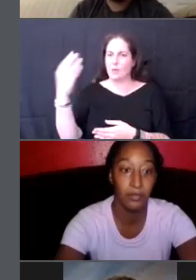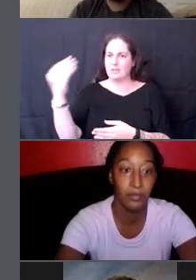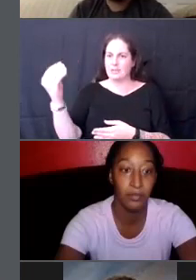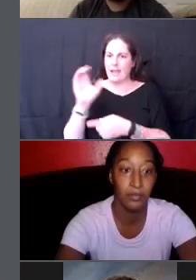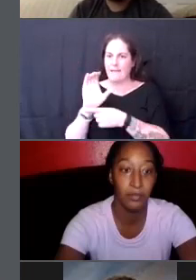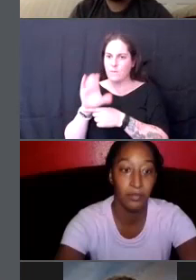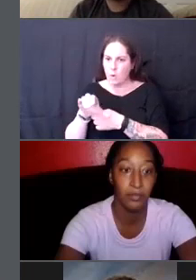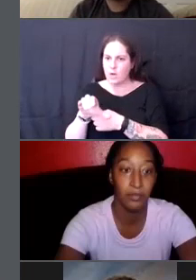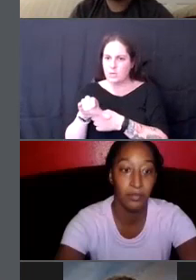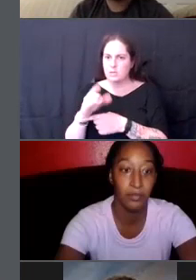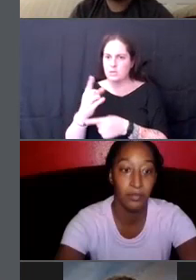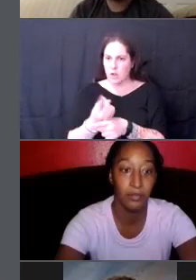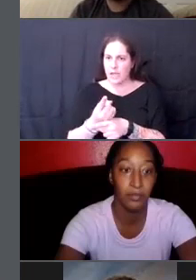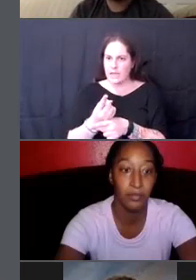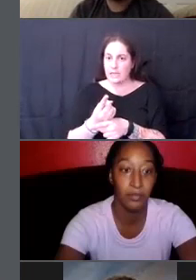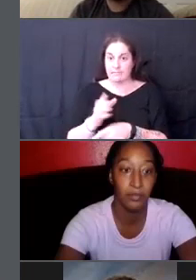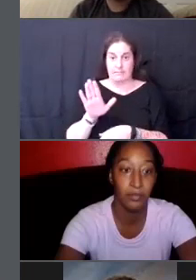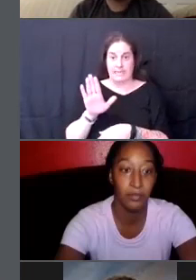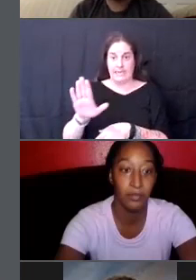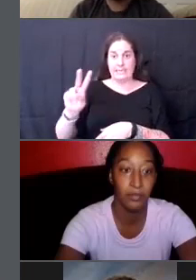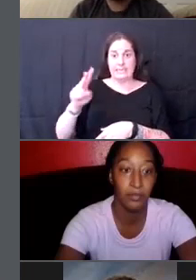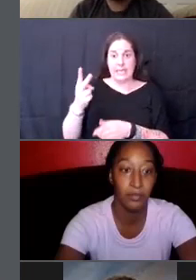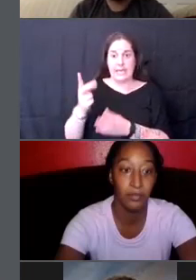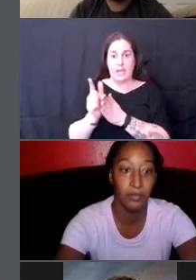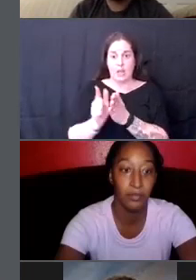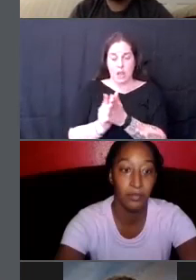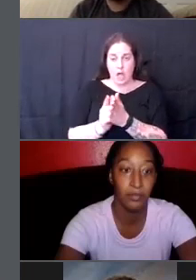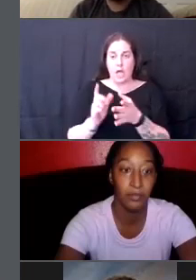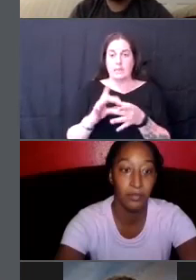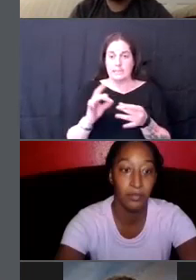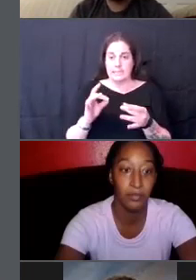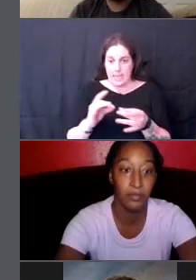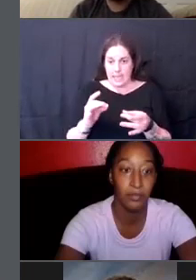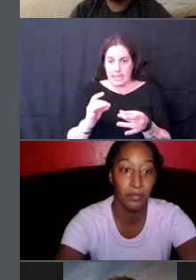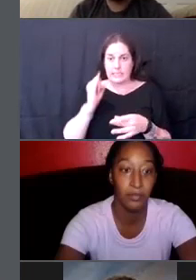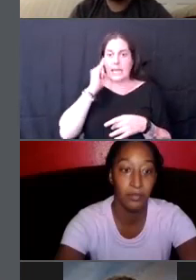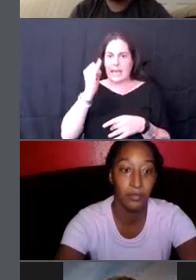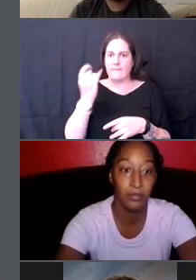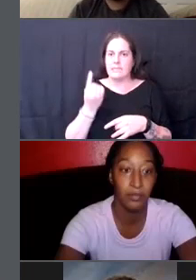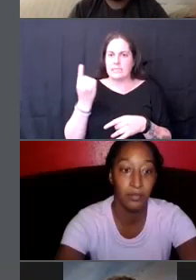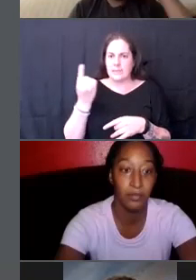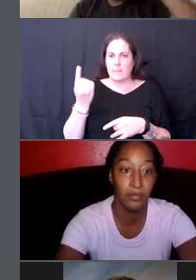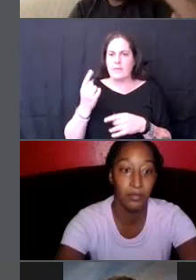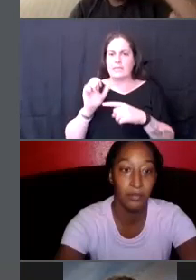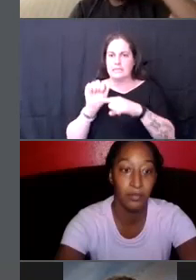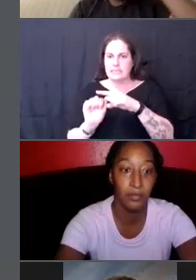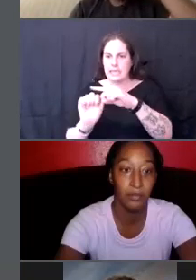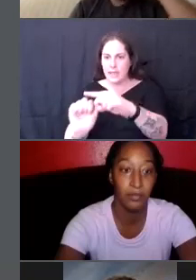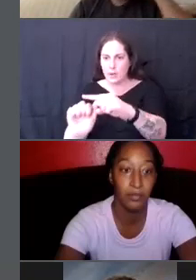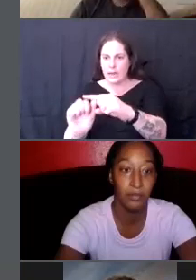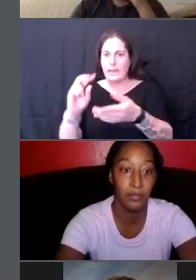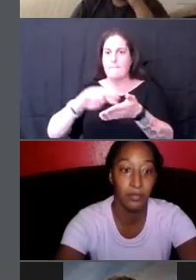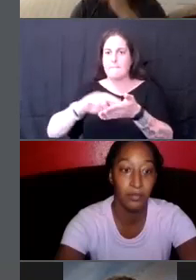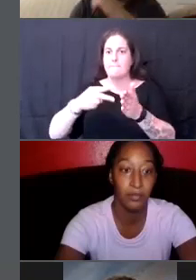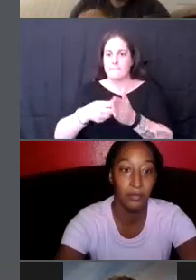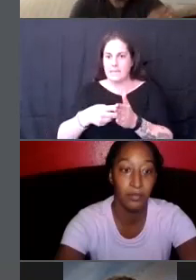right? Because his second law says if an object is accelerating, it's because it's being exposed to a net force.